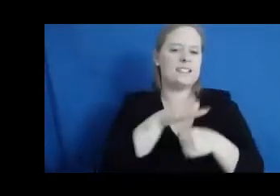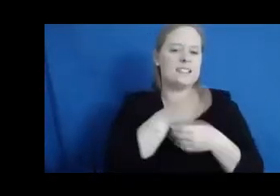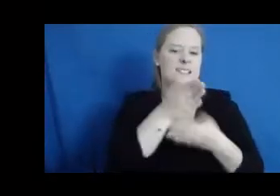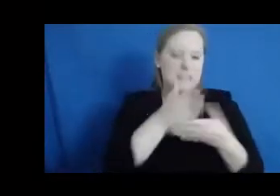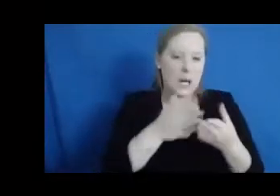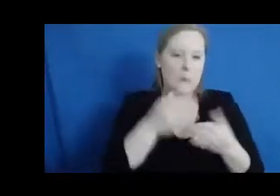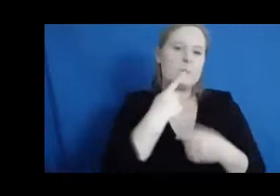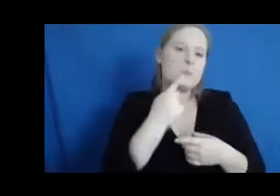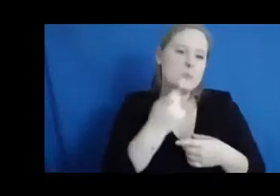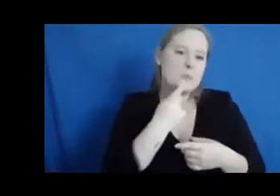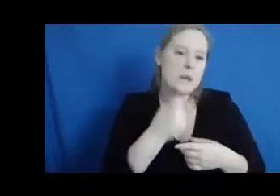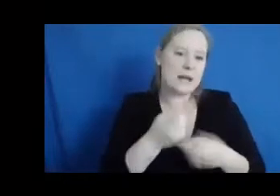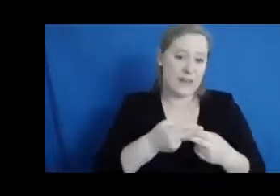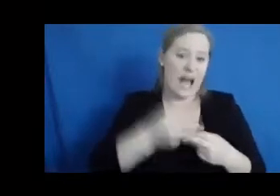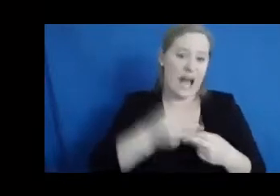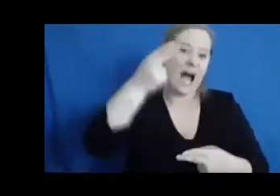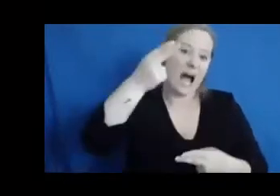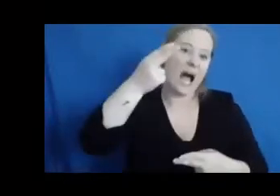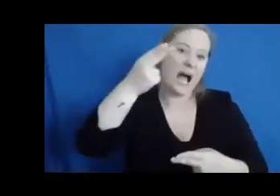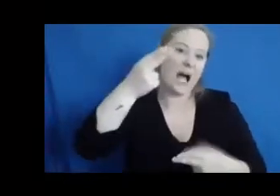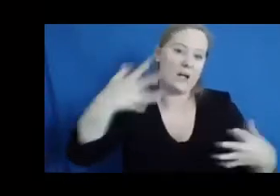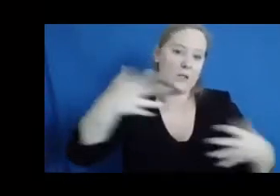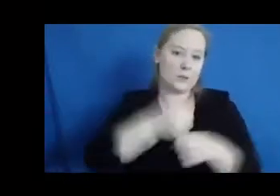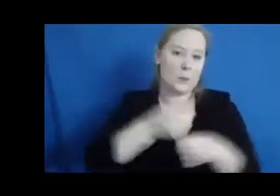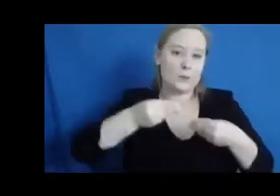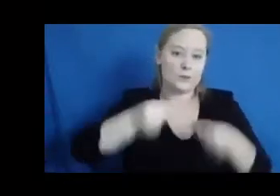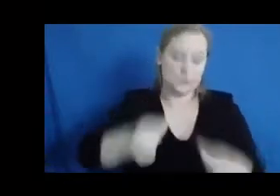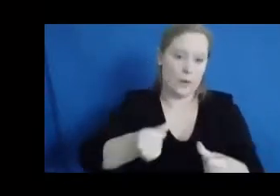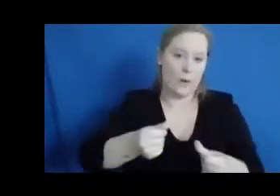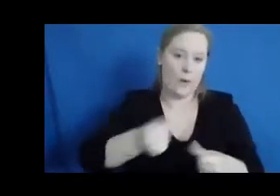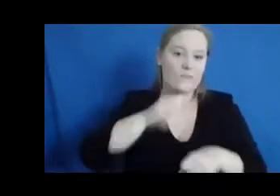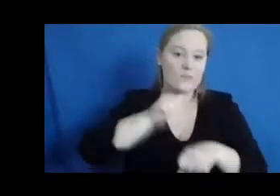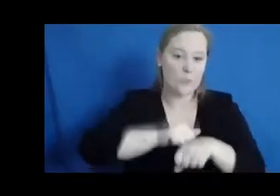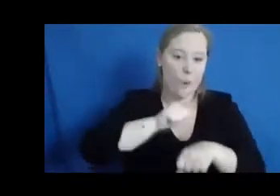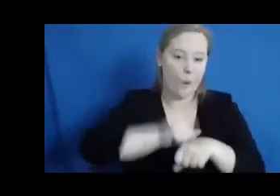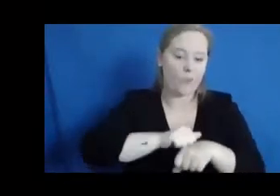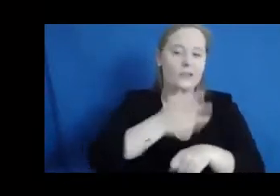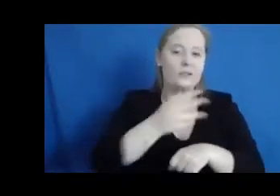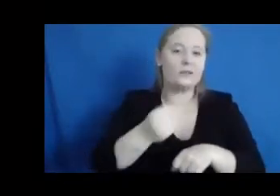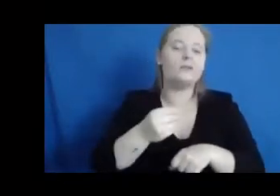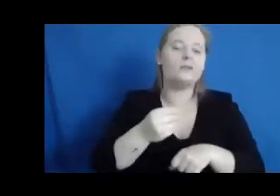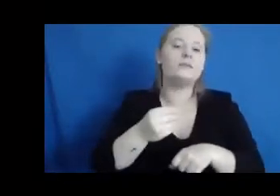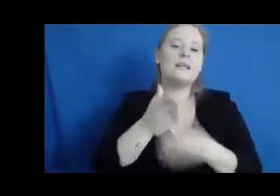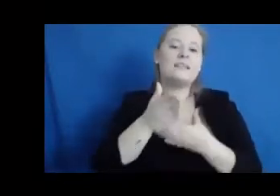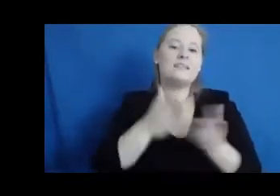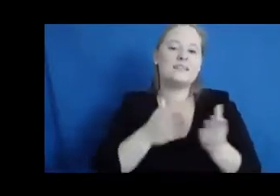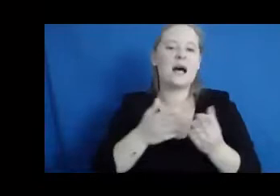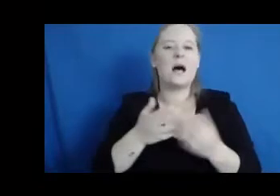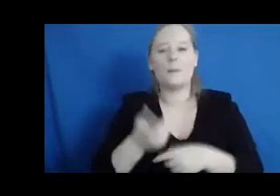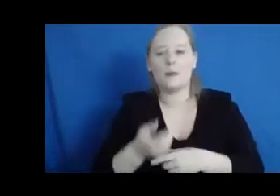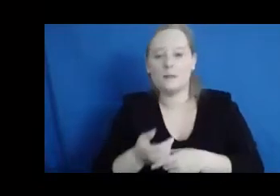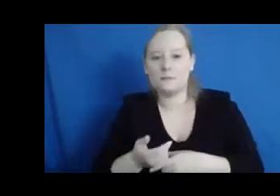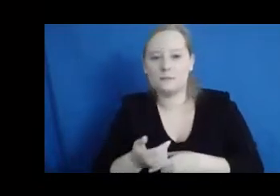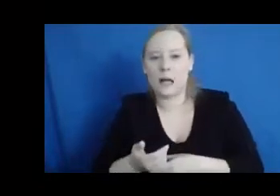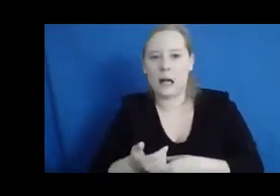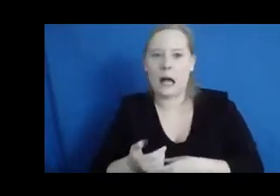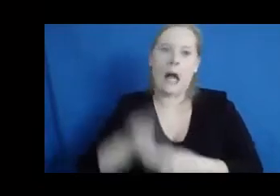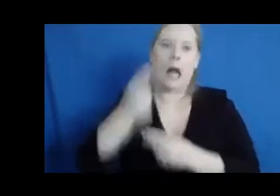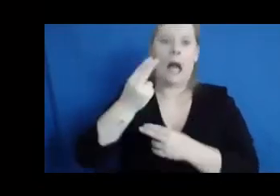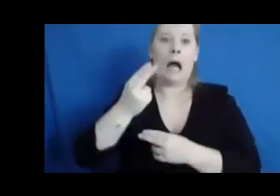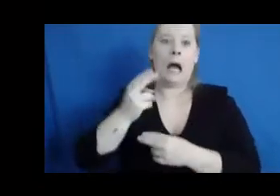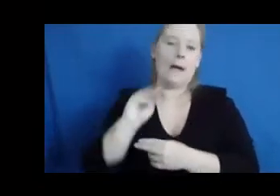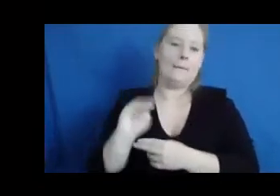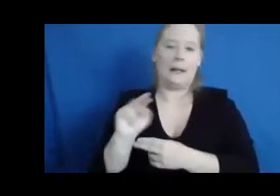have higher levels of total dissolved solids. There's some locations where we see elevated manganese, a lot of areas where we